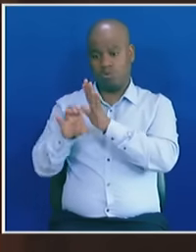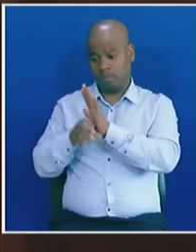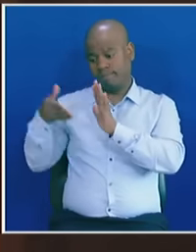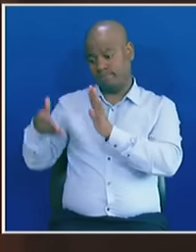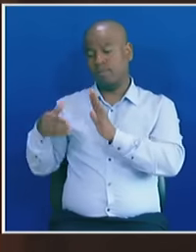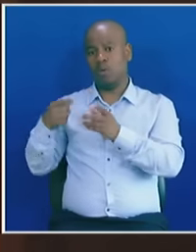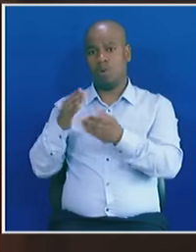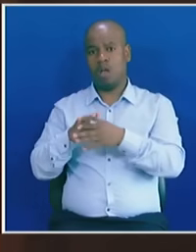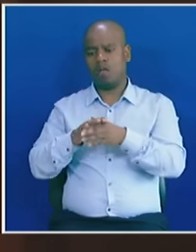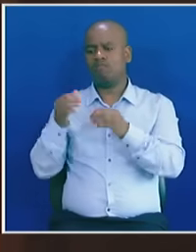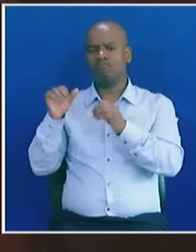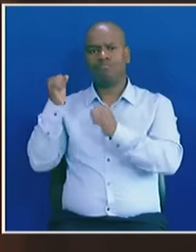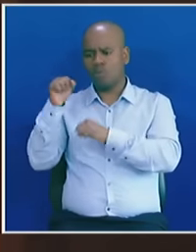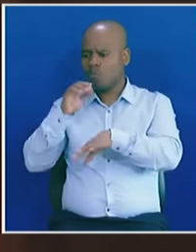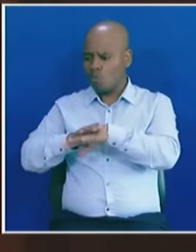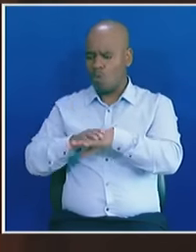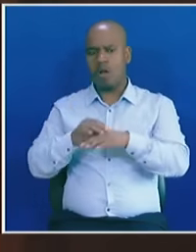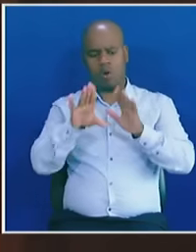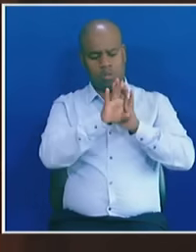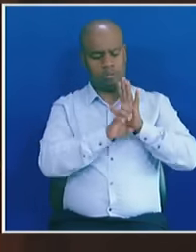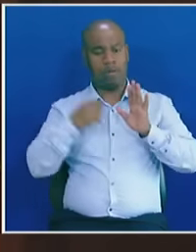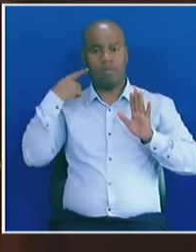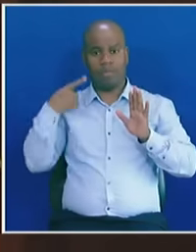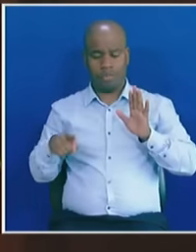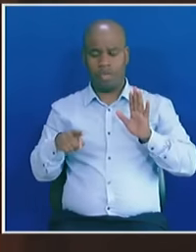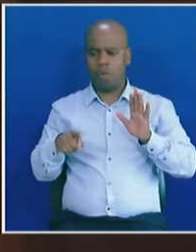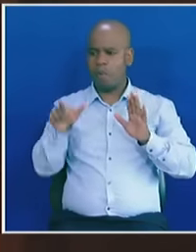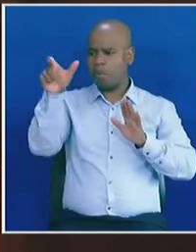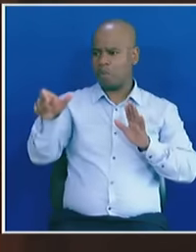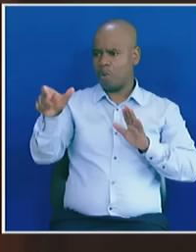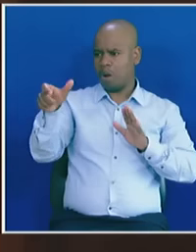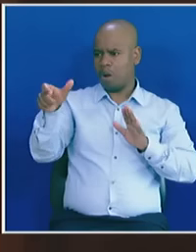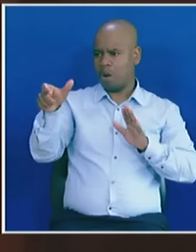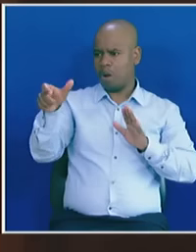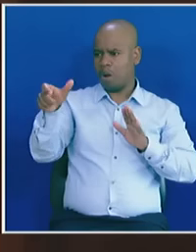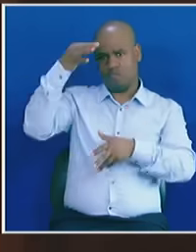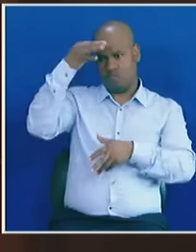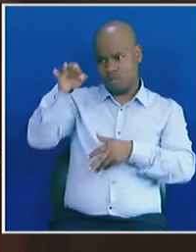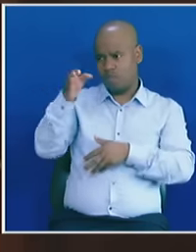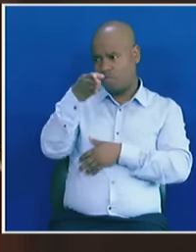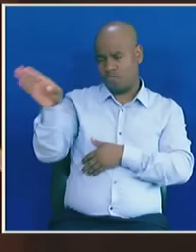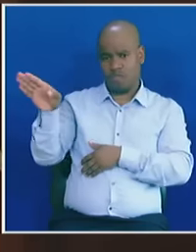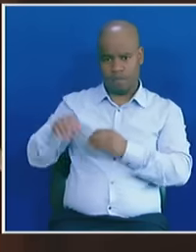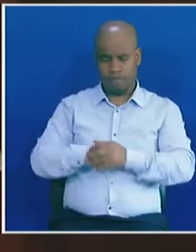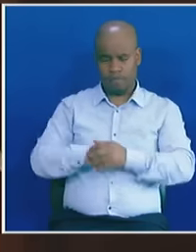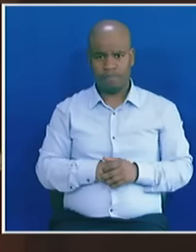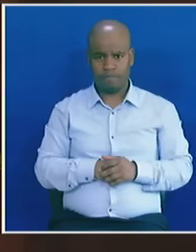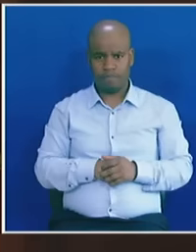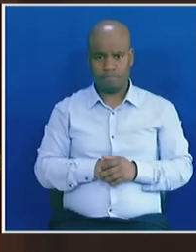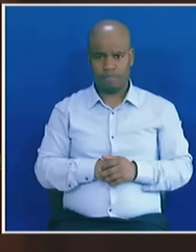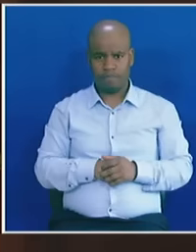to engineer an unconstitutional removal of the current government. This